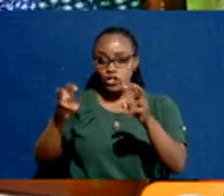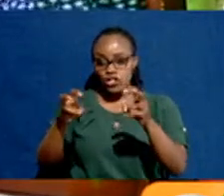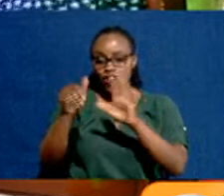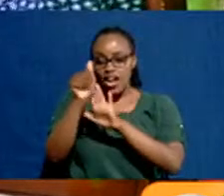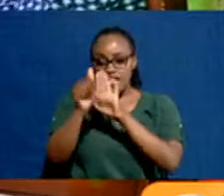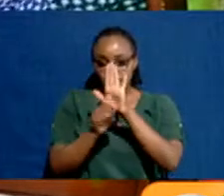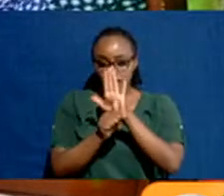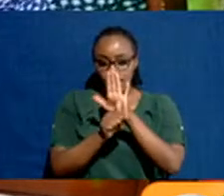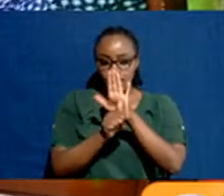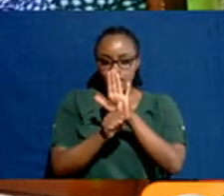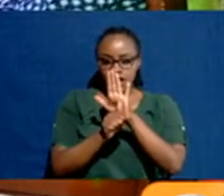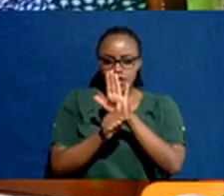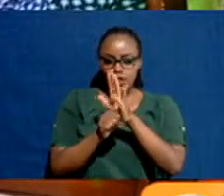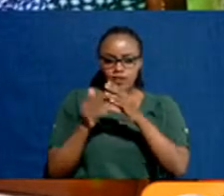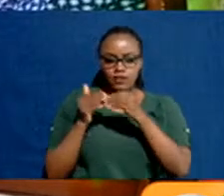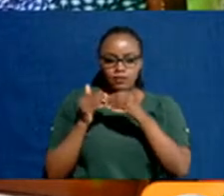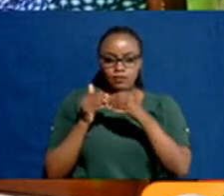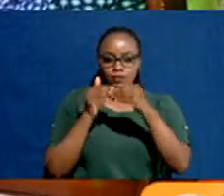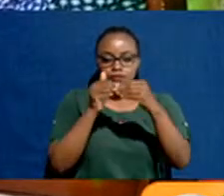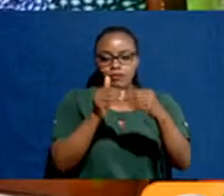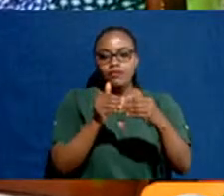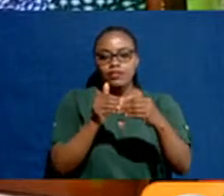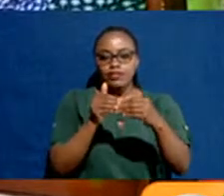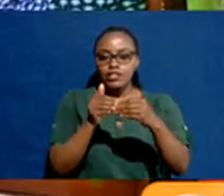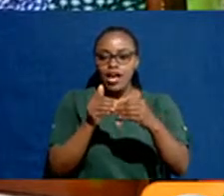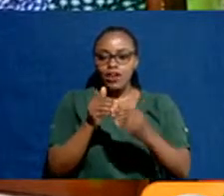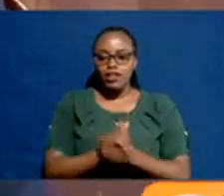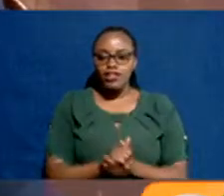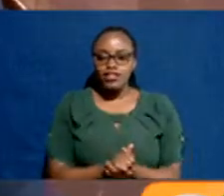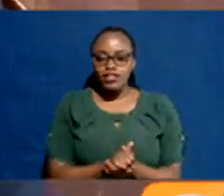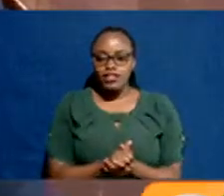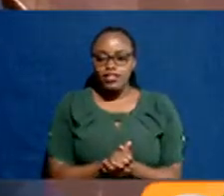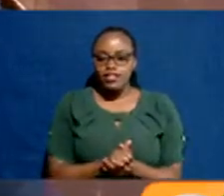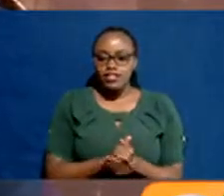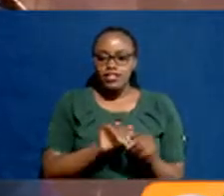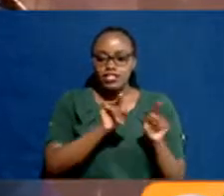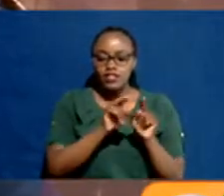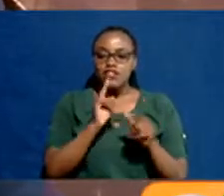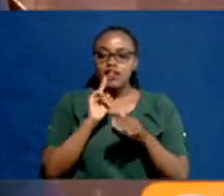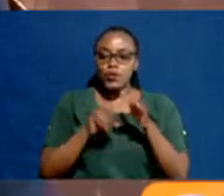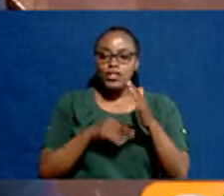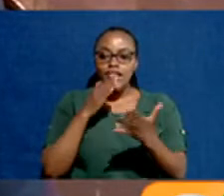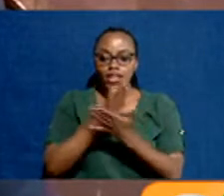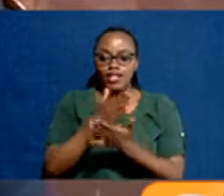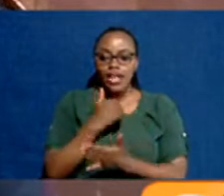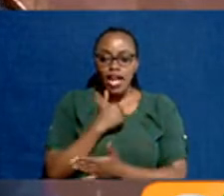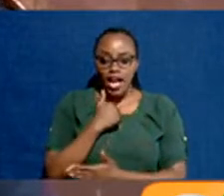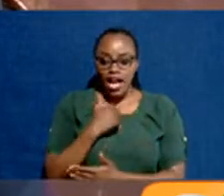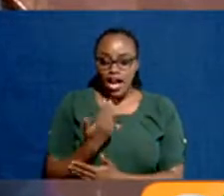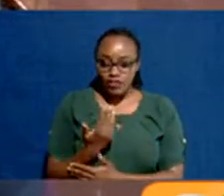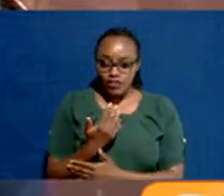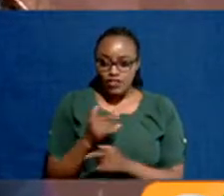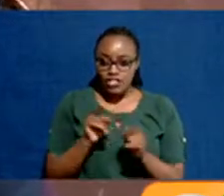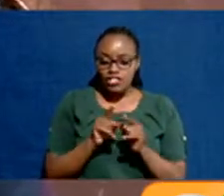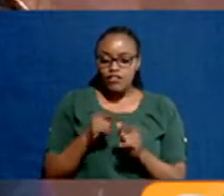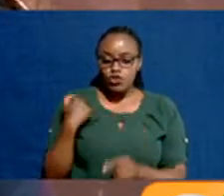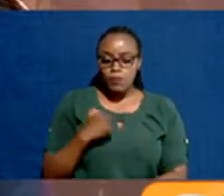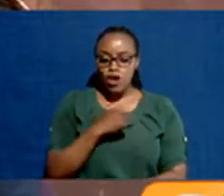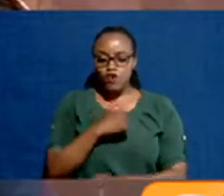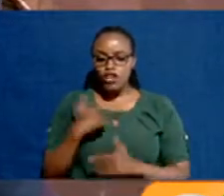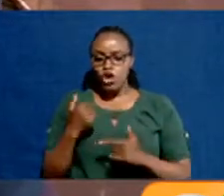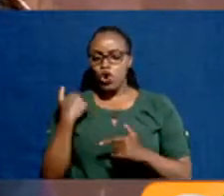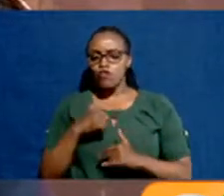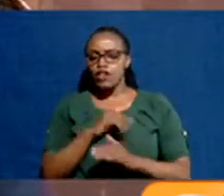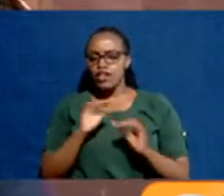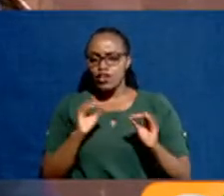agenda, which is on governance, one final question on this. We are a democracy, and you have stated that you have the right to be offended and the right not to be offended in democracy,